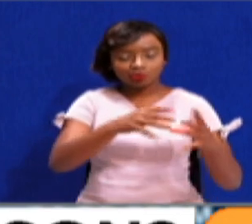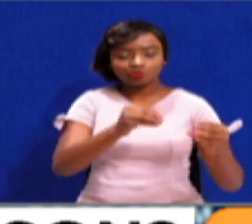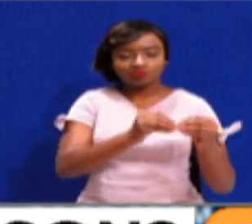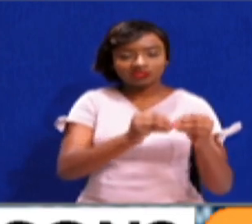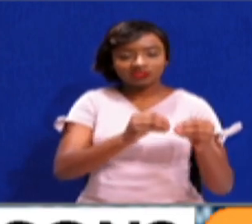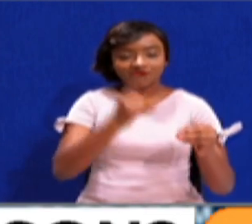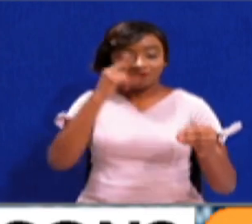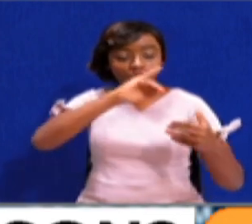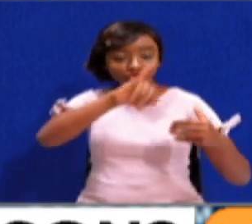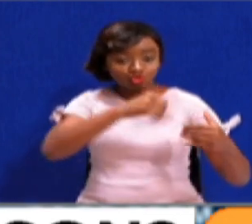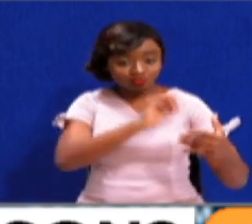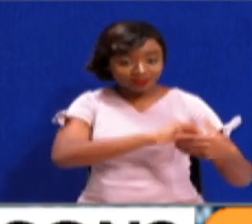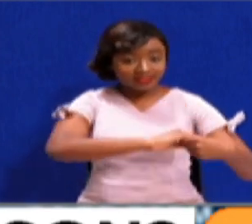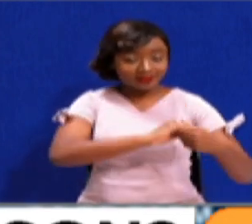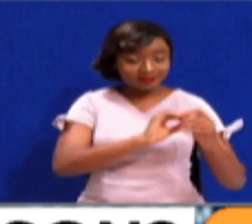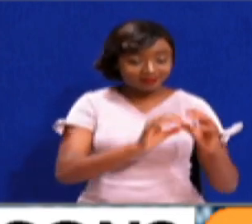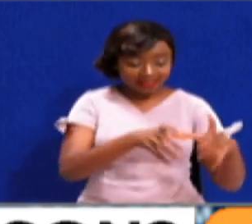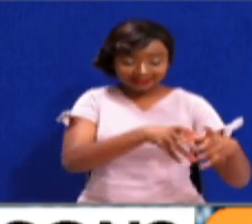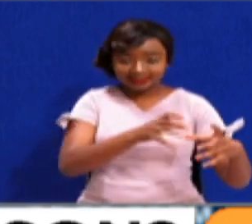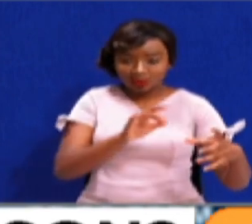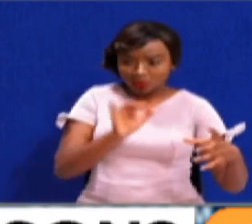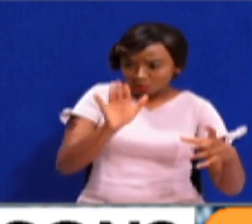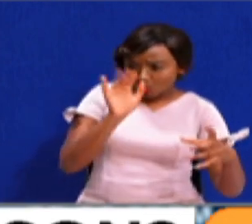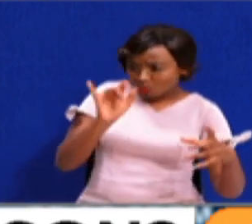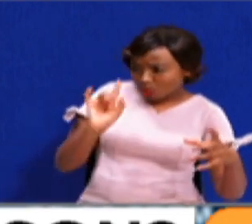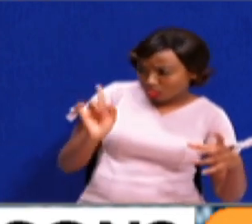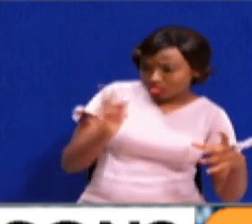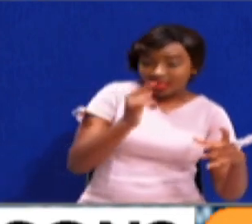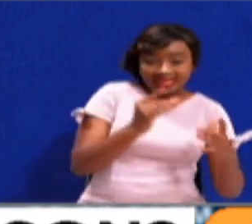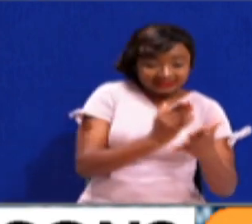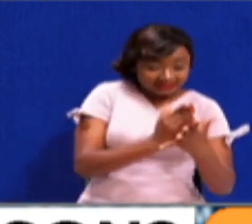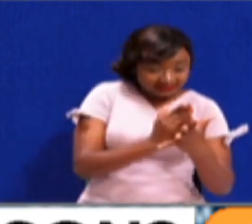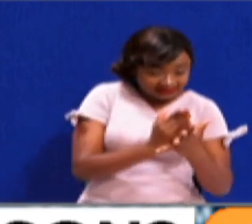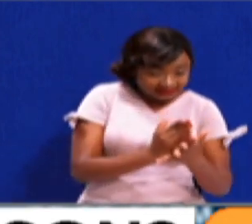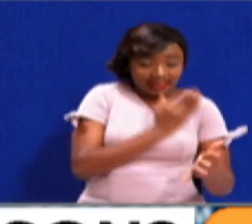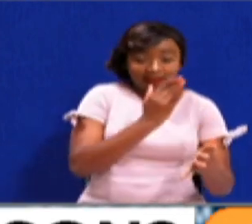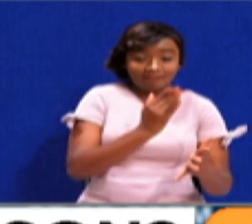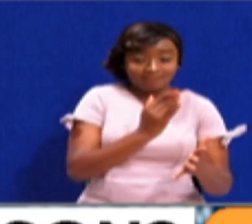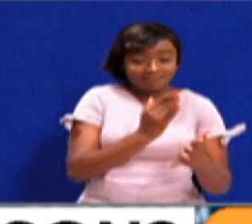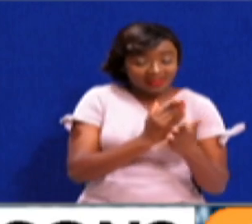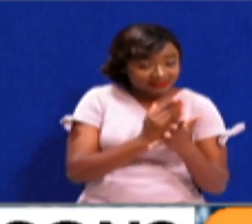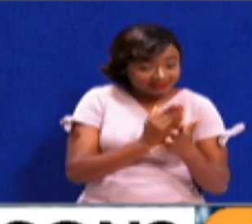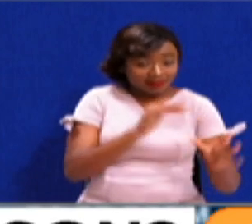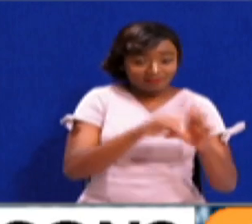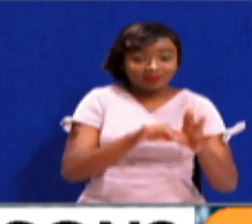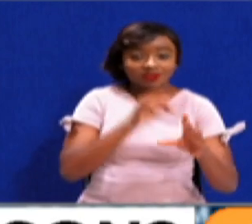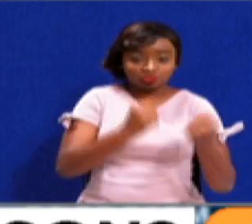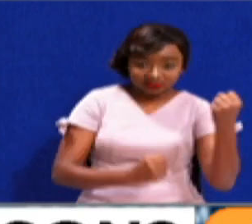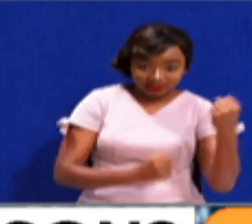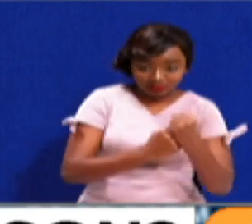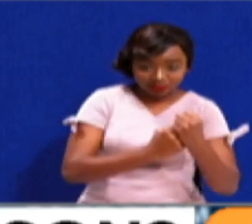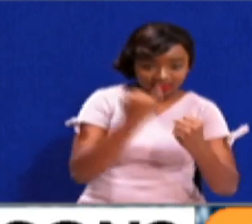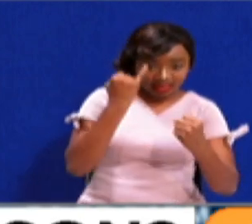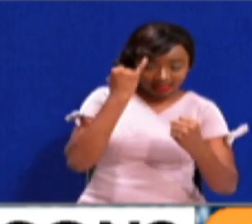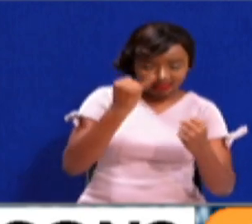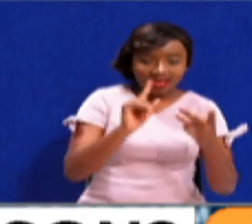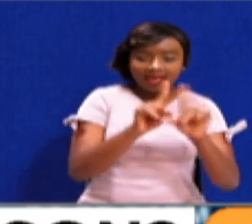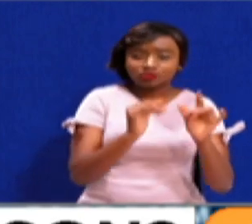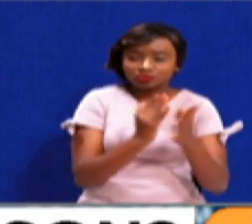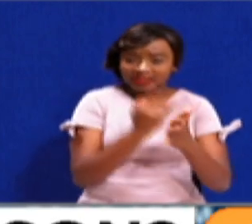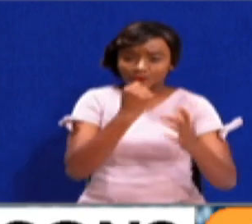where we called each and every person, several members of Jubilee Party, including several who don't support the position of the